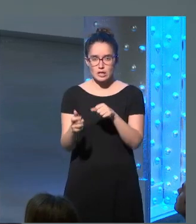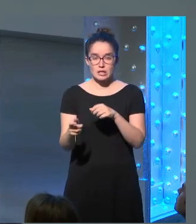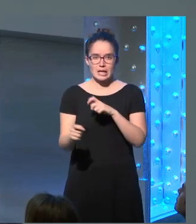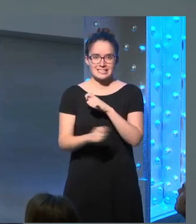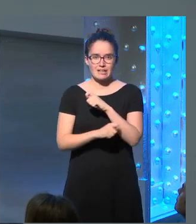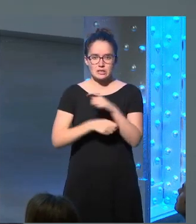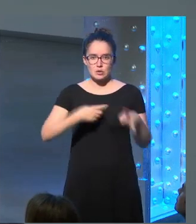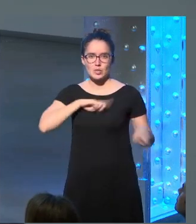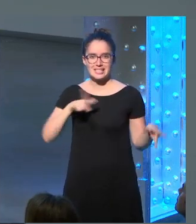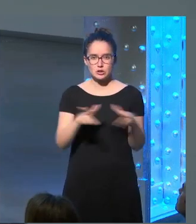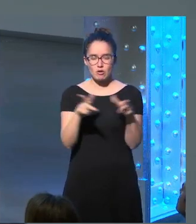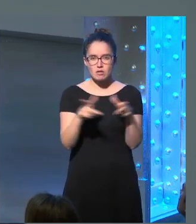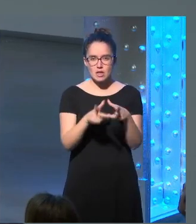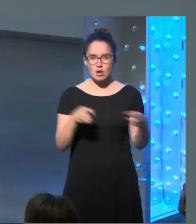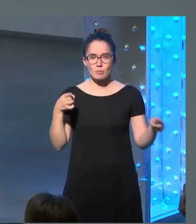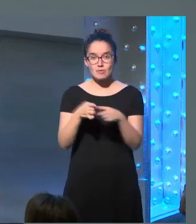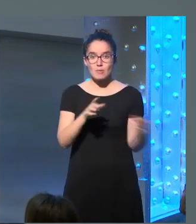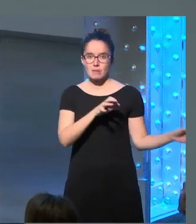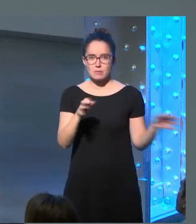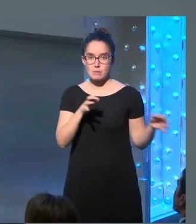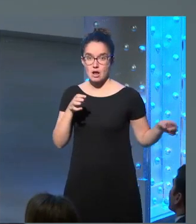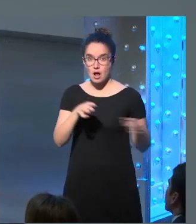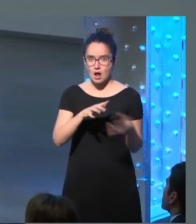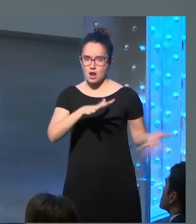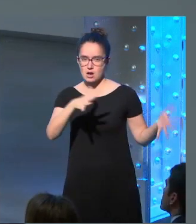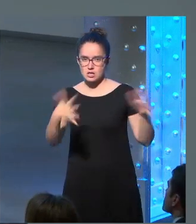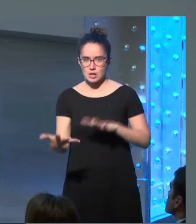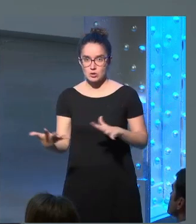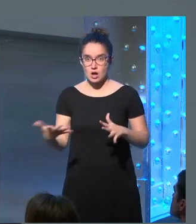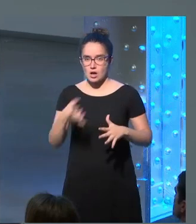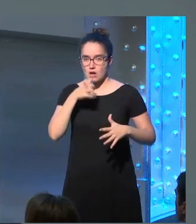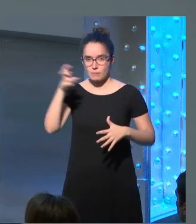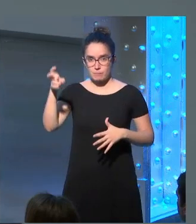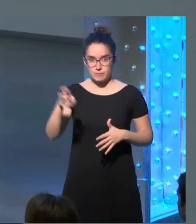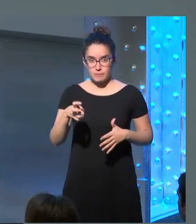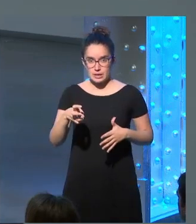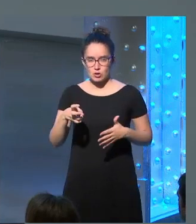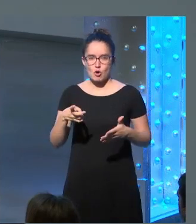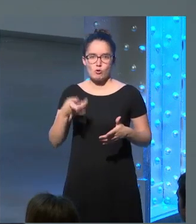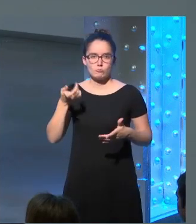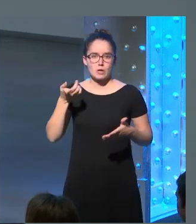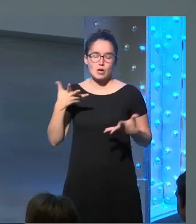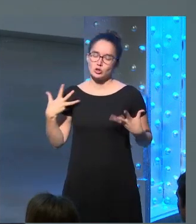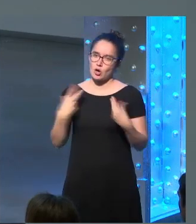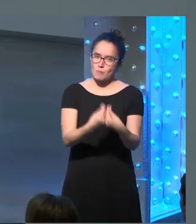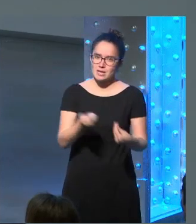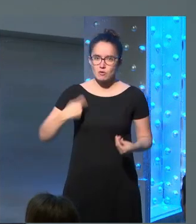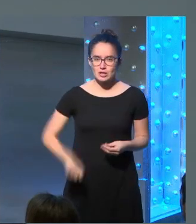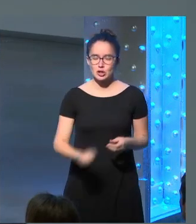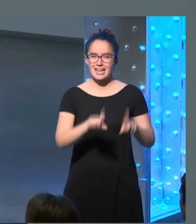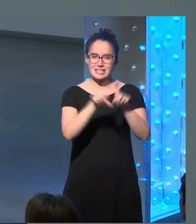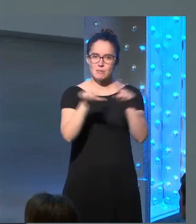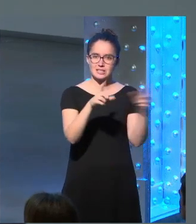and opinions and insights about the future of society in order to get ready for that change. We have professionals